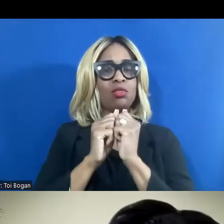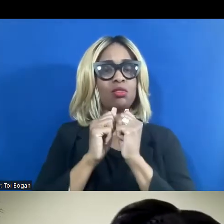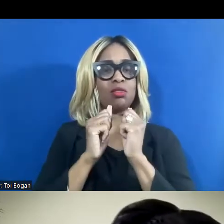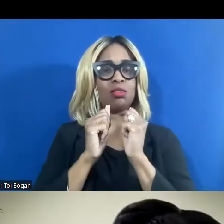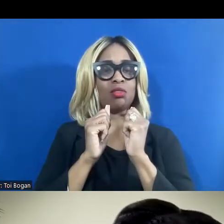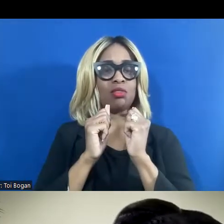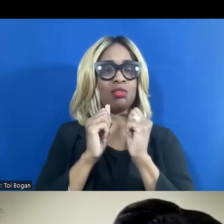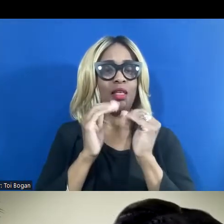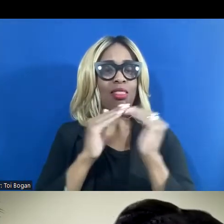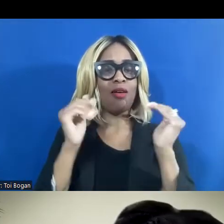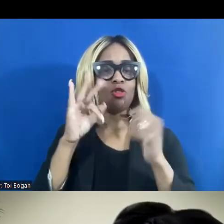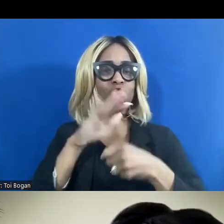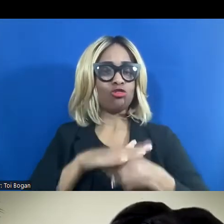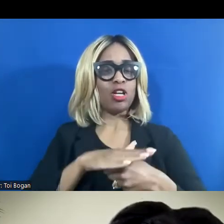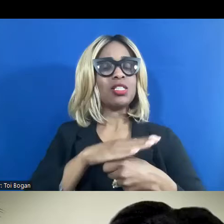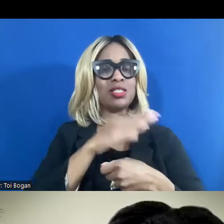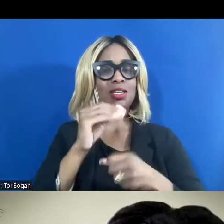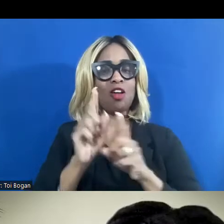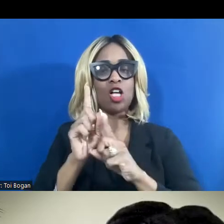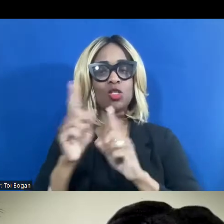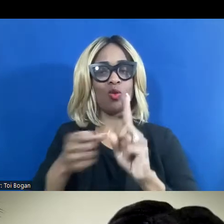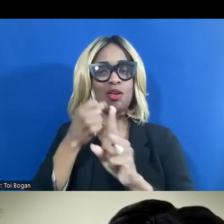and impact our overall health.